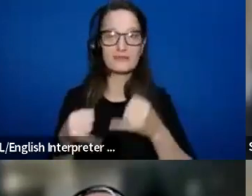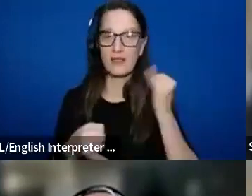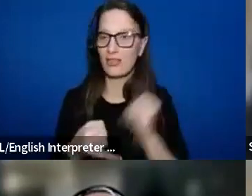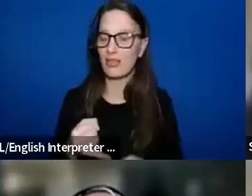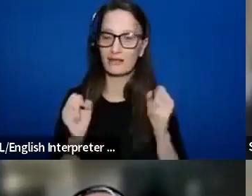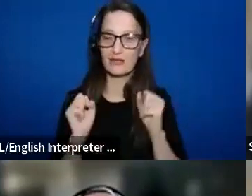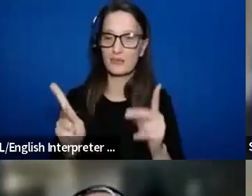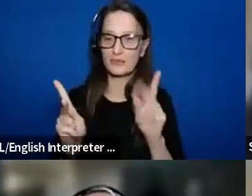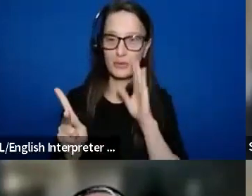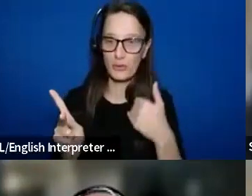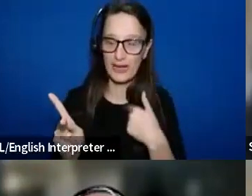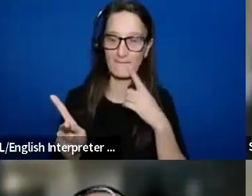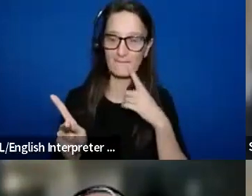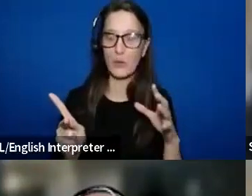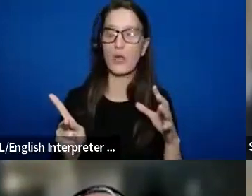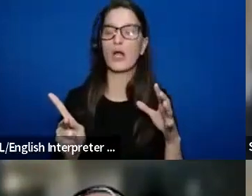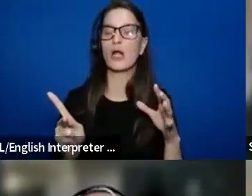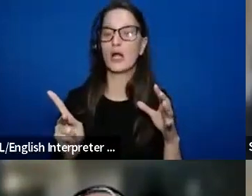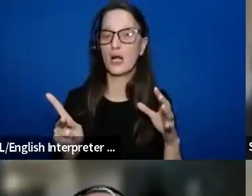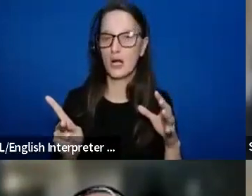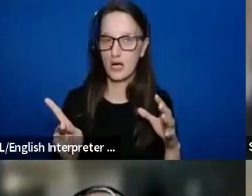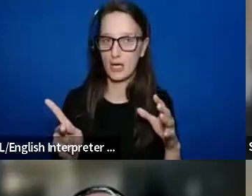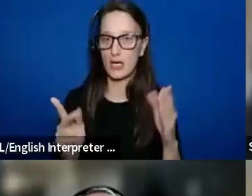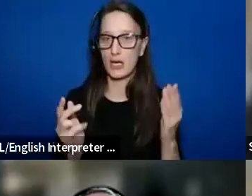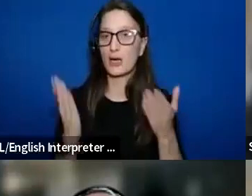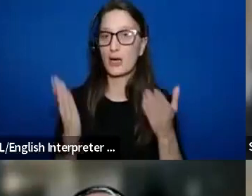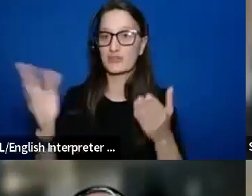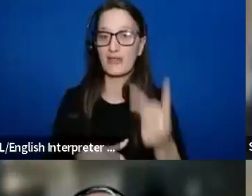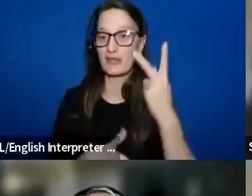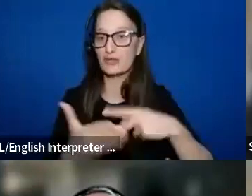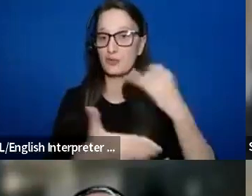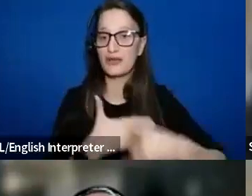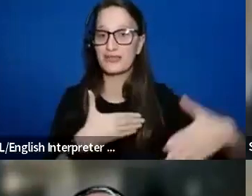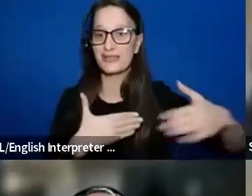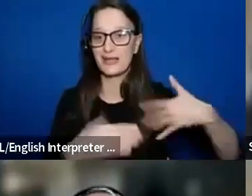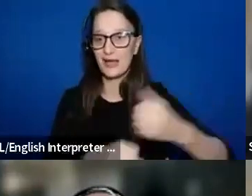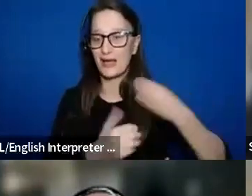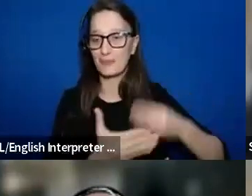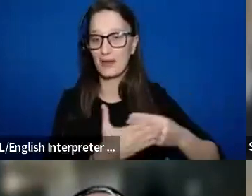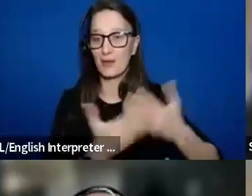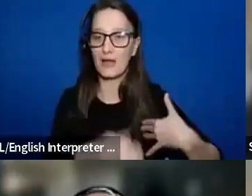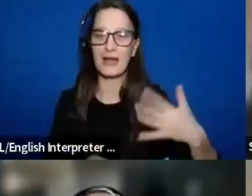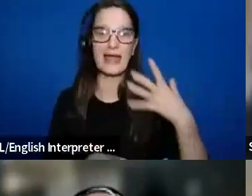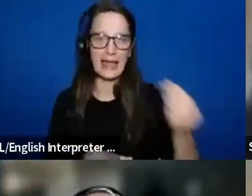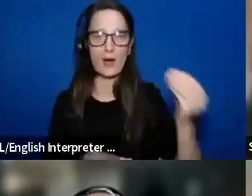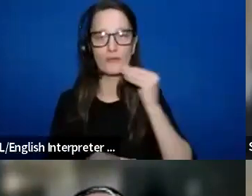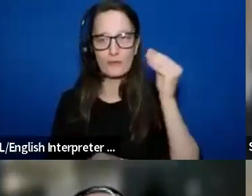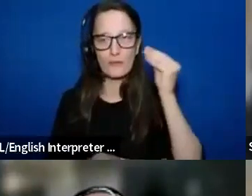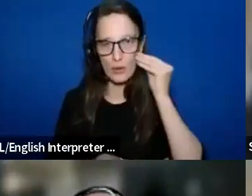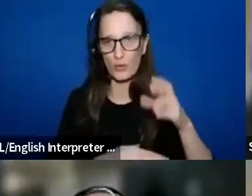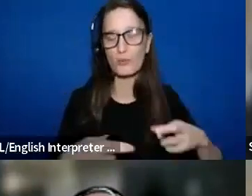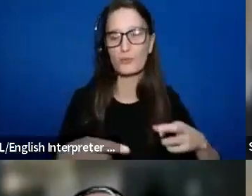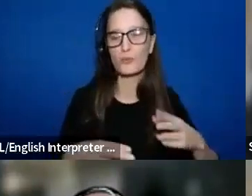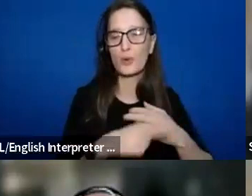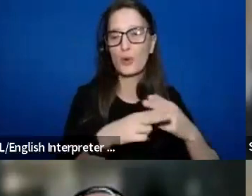will have to pitch the 2 projects that we have not yet been able to award, which is the out-of-home respite service, which is targeting youth